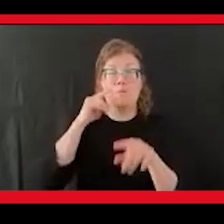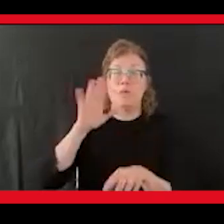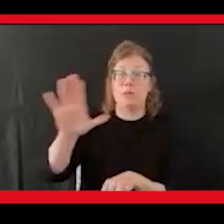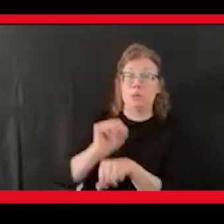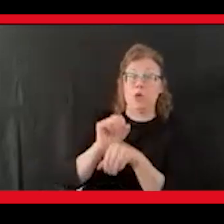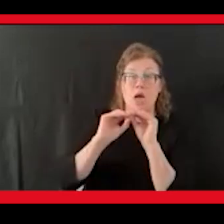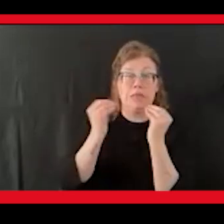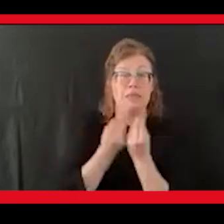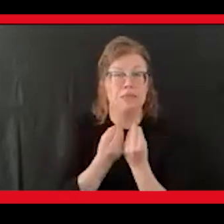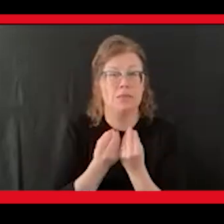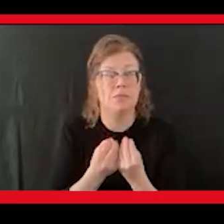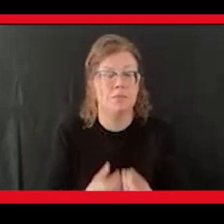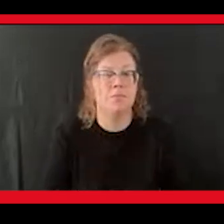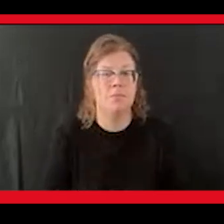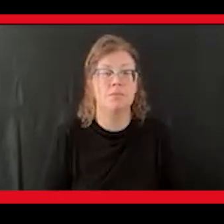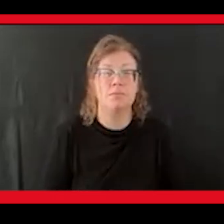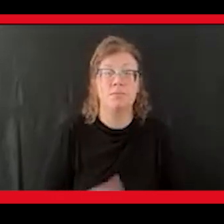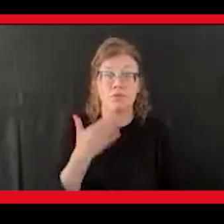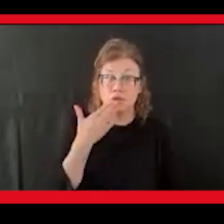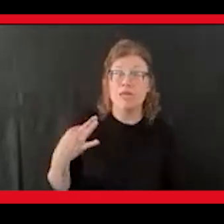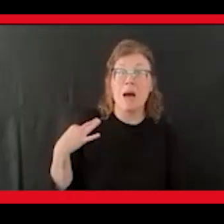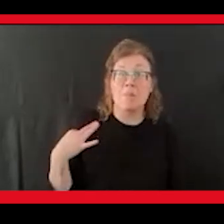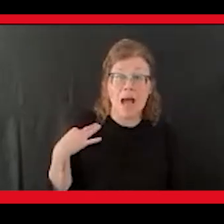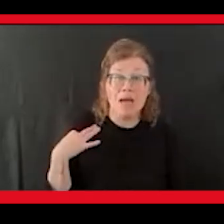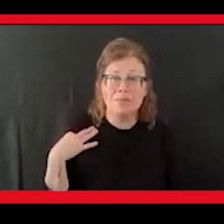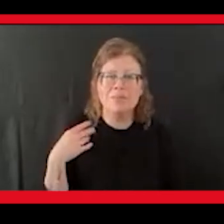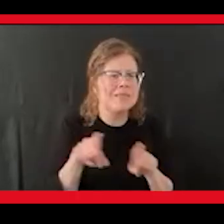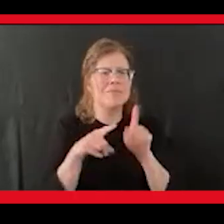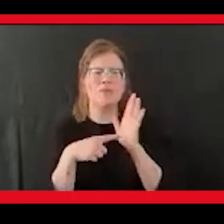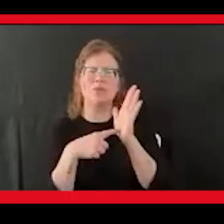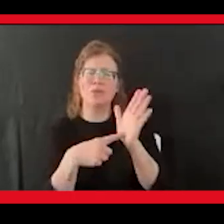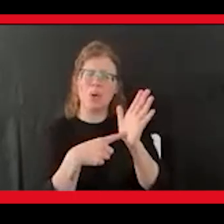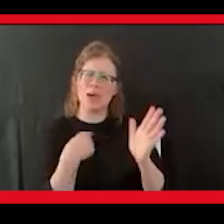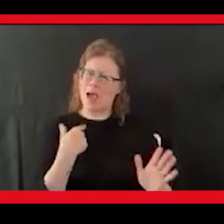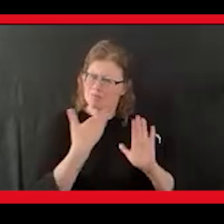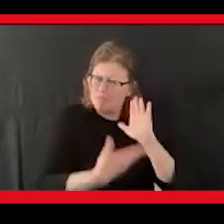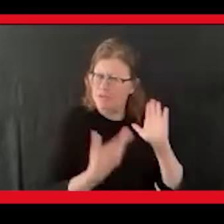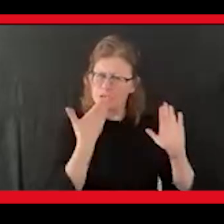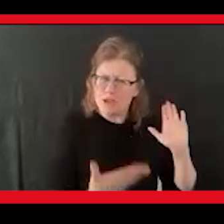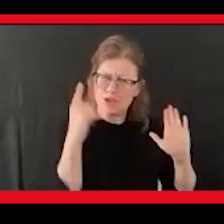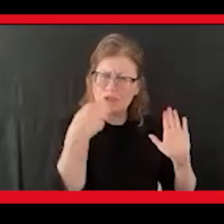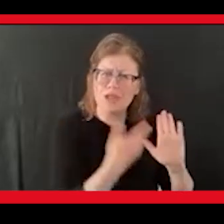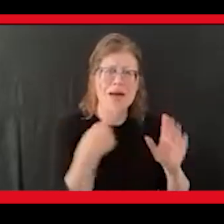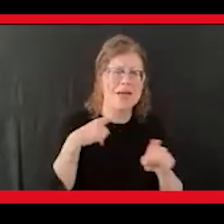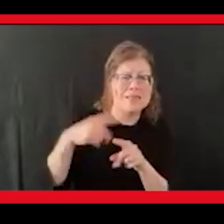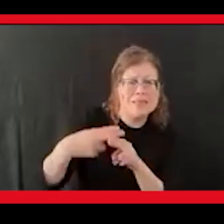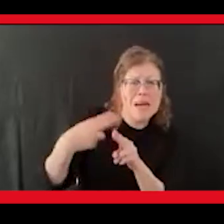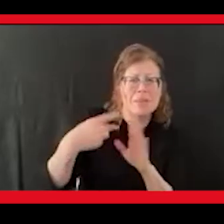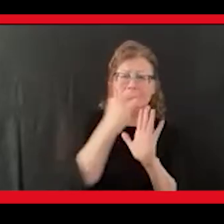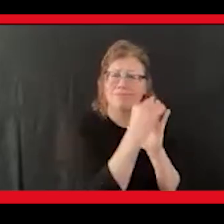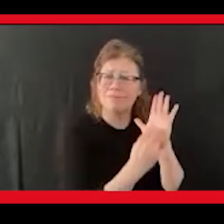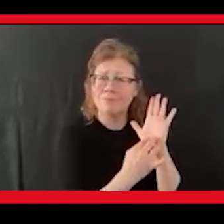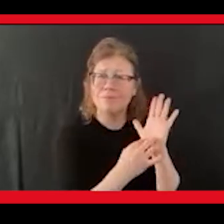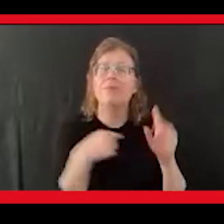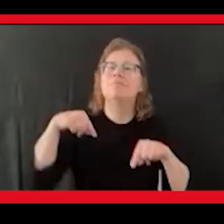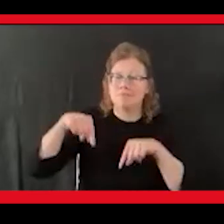about show and tell. So if the written section is telling, visual support material is an effective way of showing what you